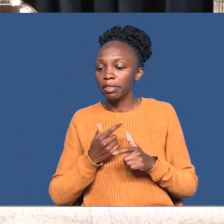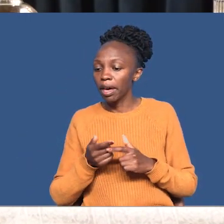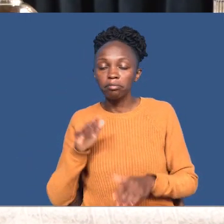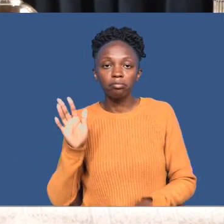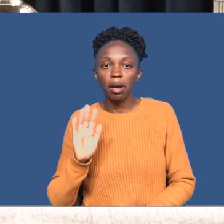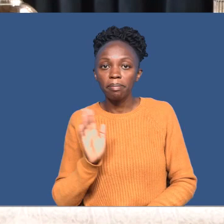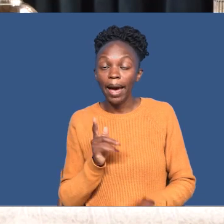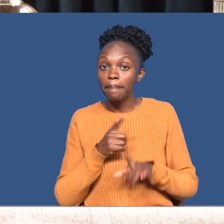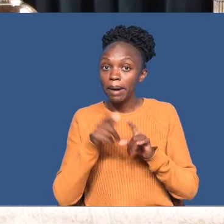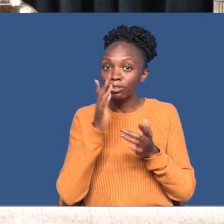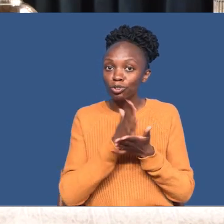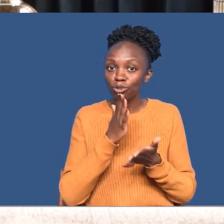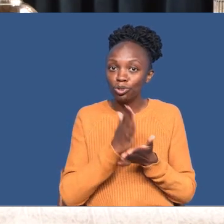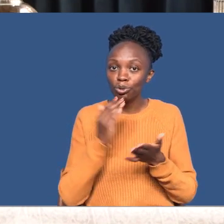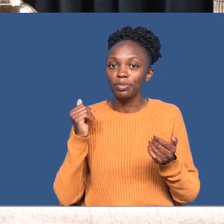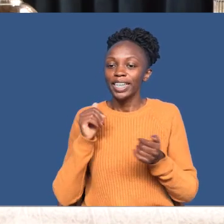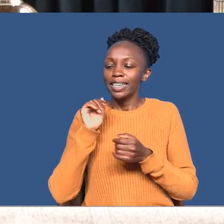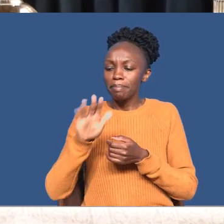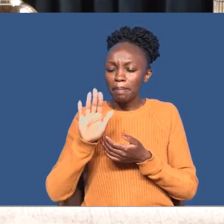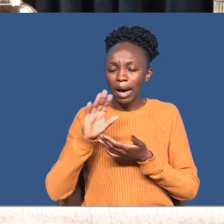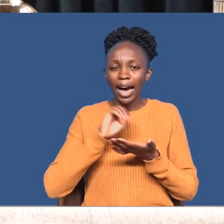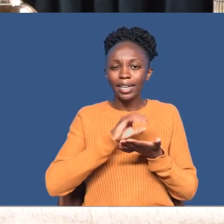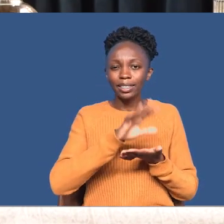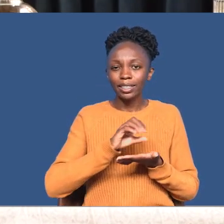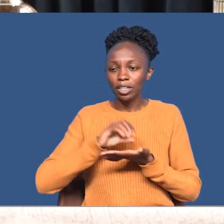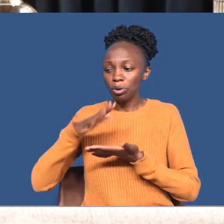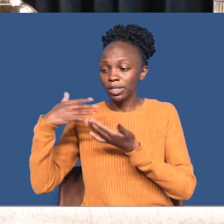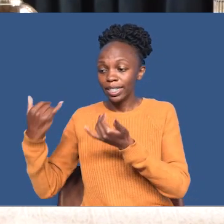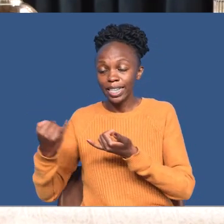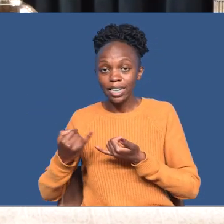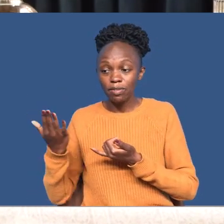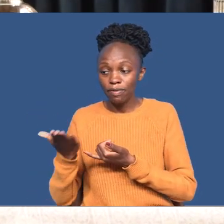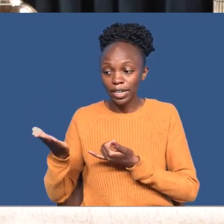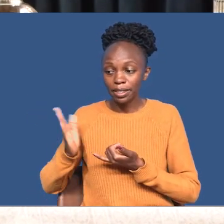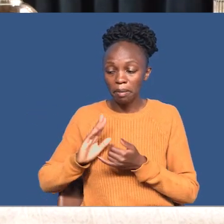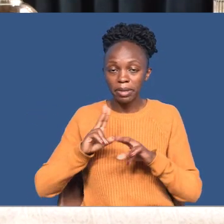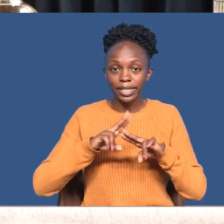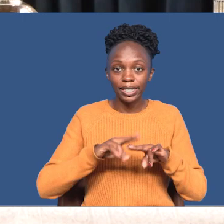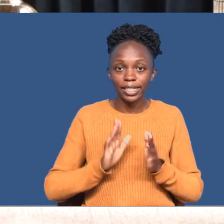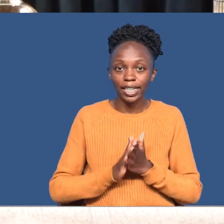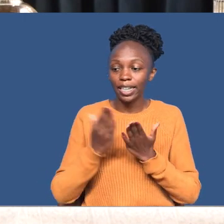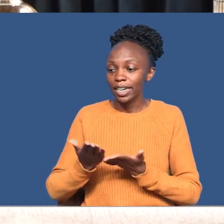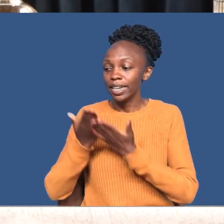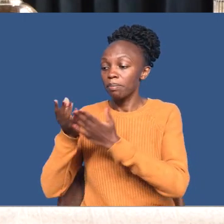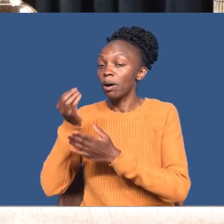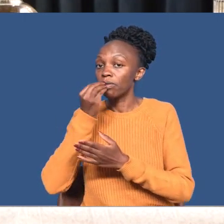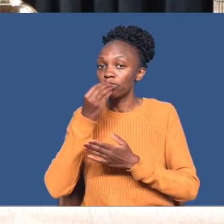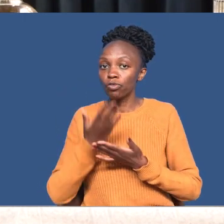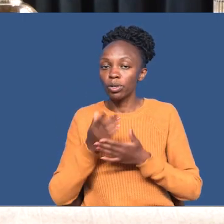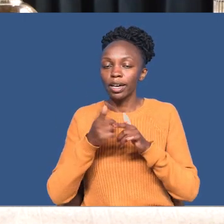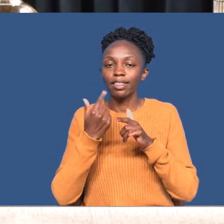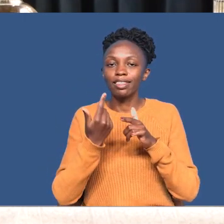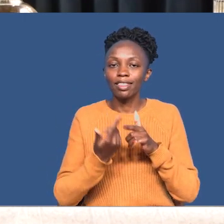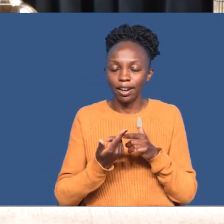But through his generosity, he invites them, they sit down, he feeds them, and